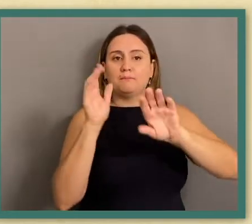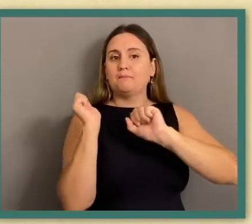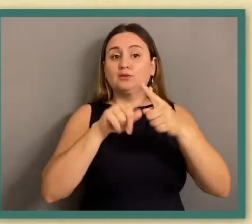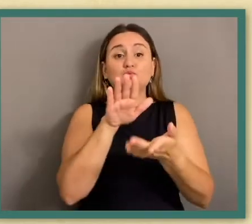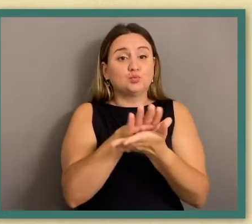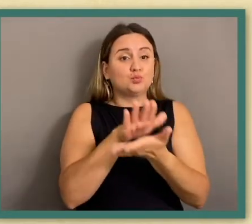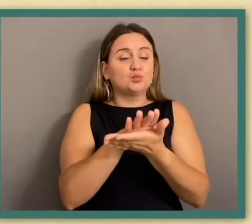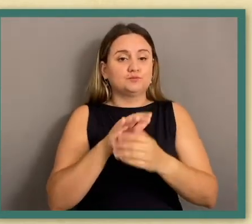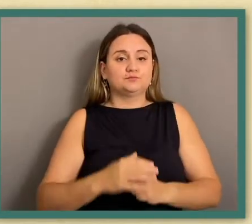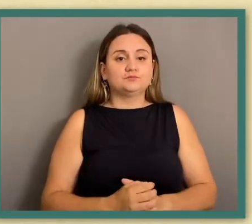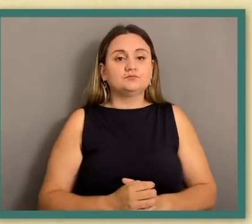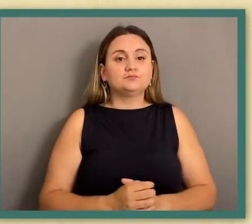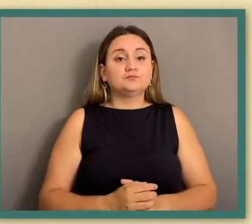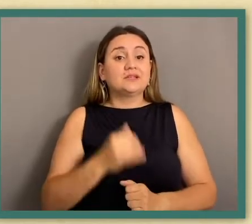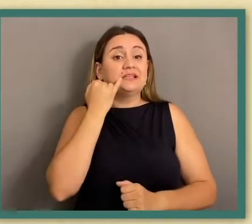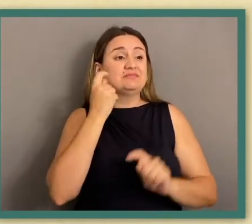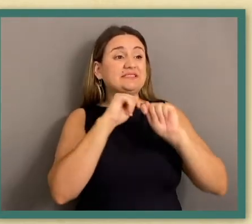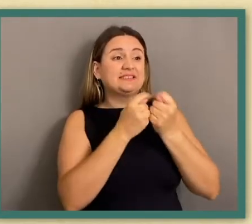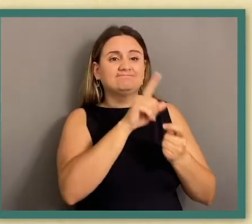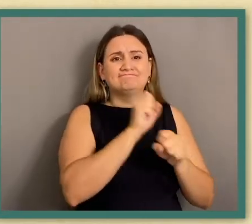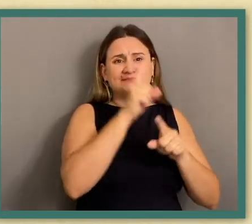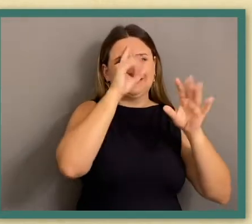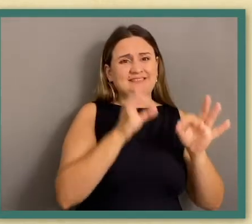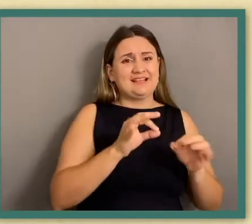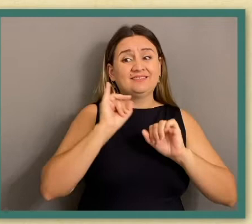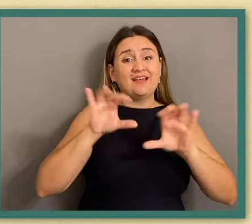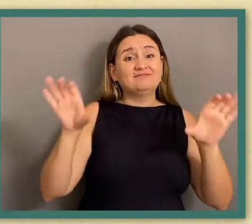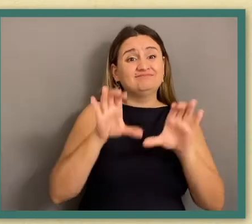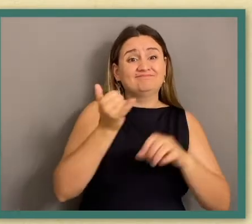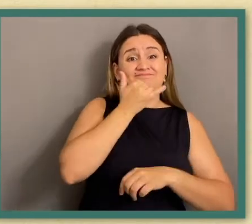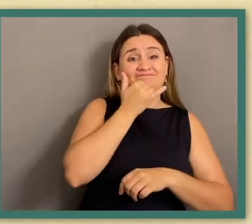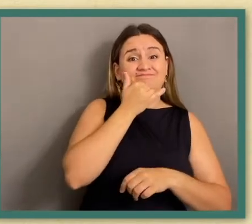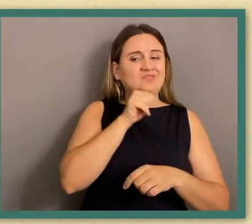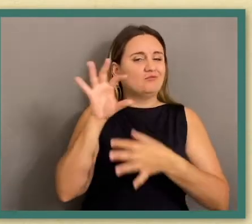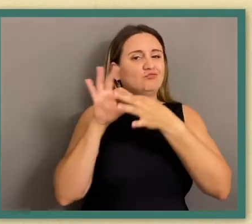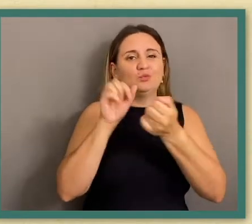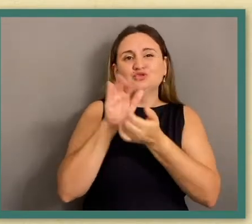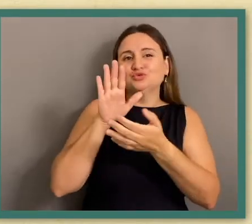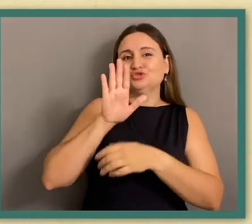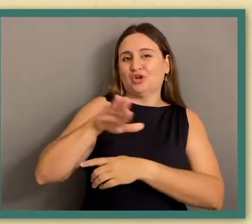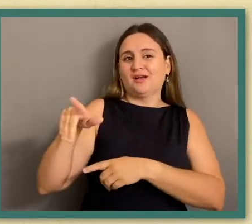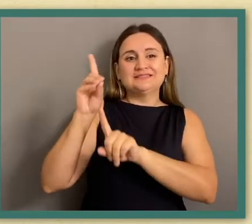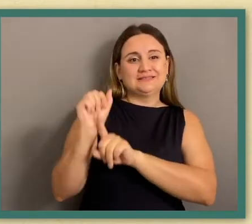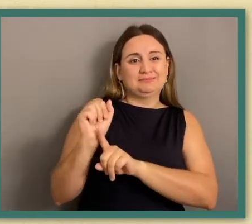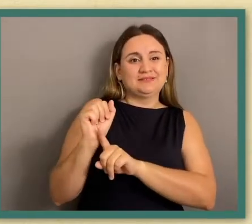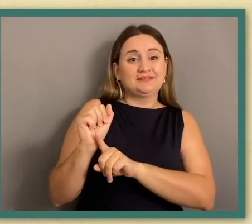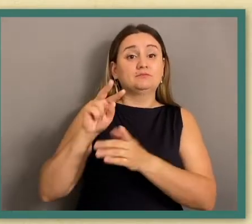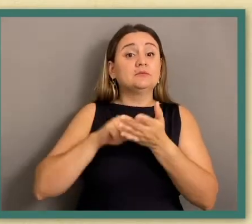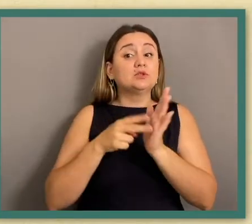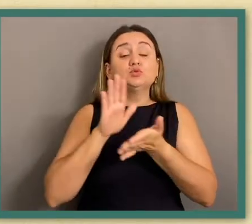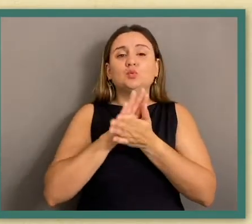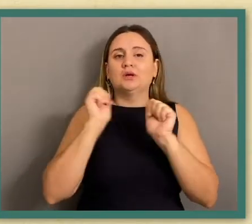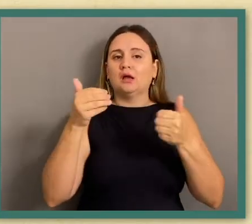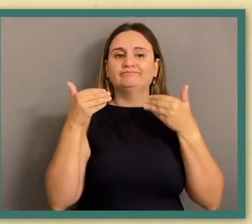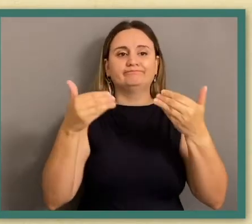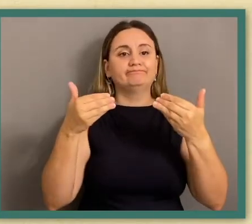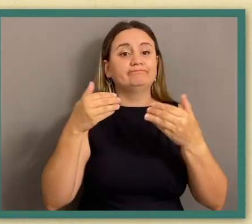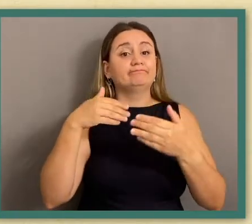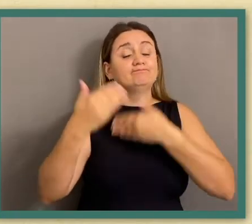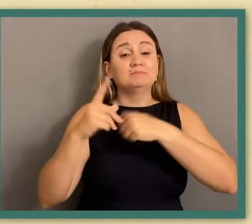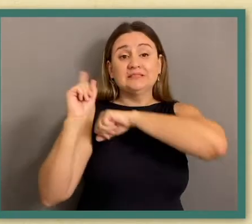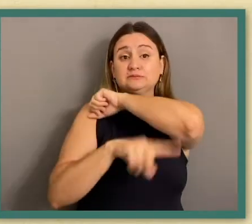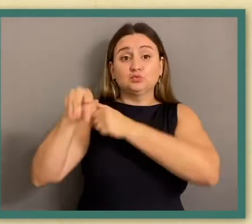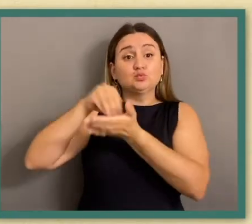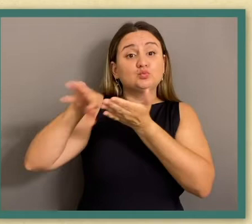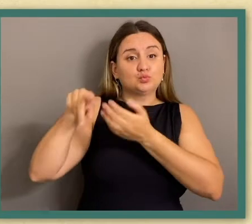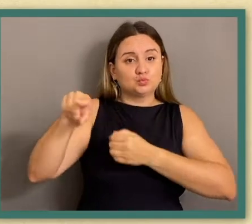to return to school. But if the team decides the conduct was not related to the child's disability, the school can move forward with disciplining